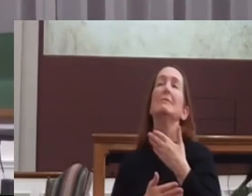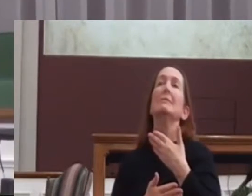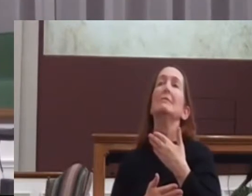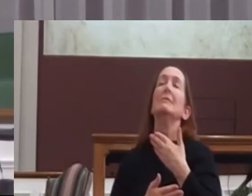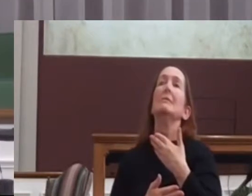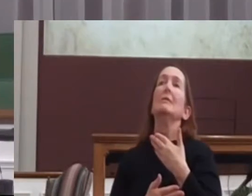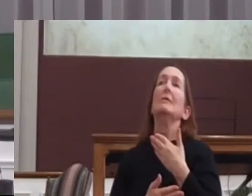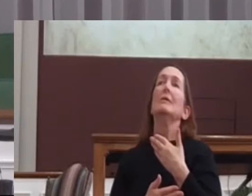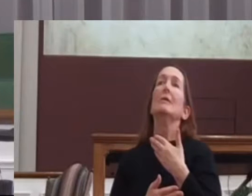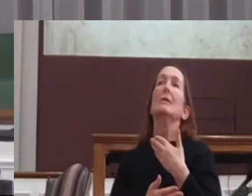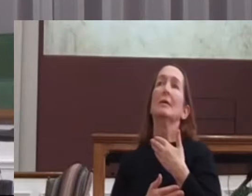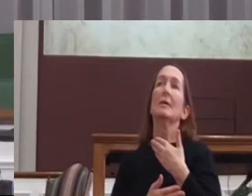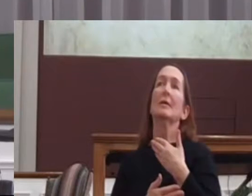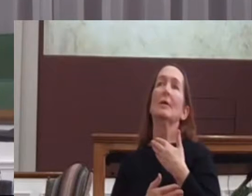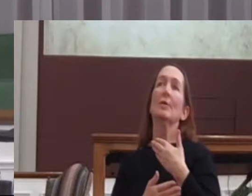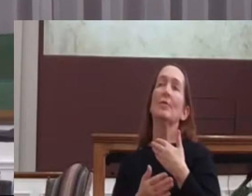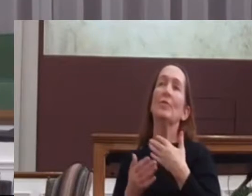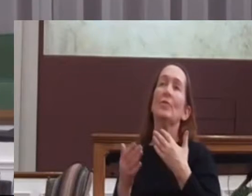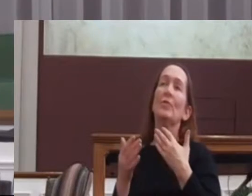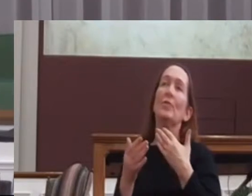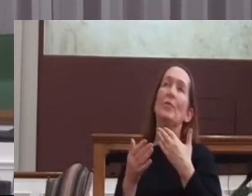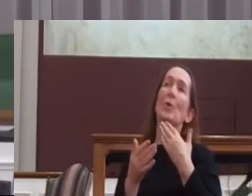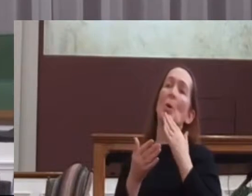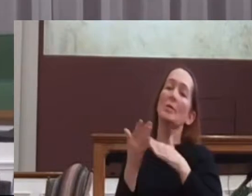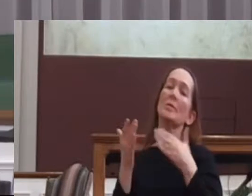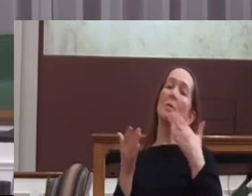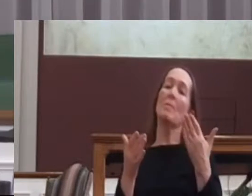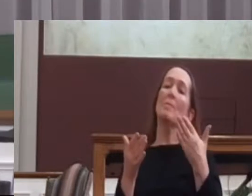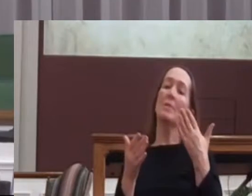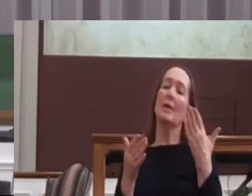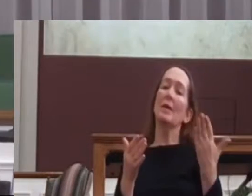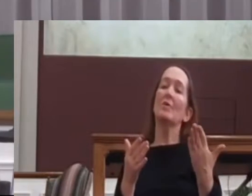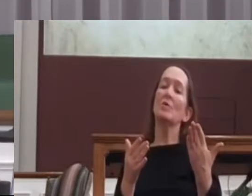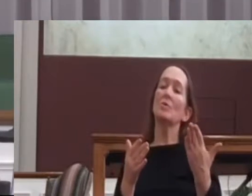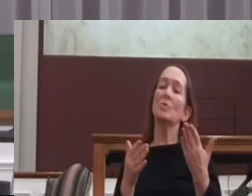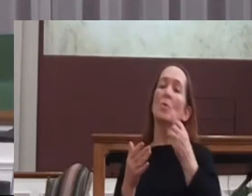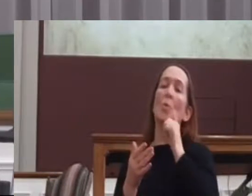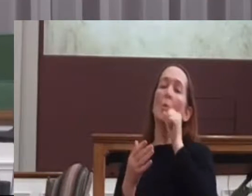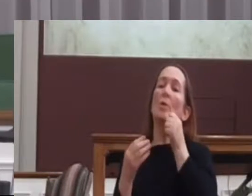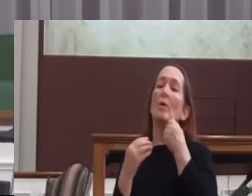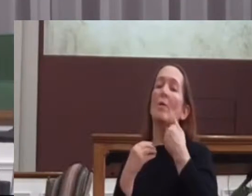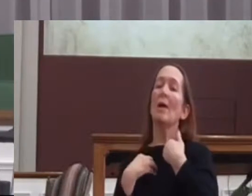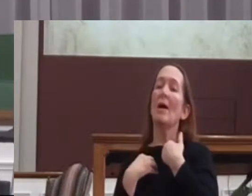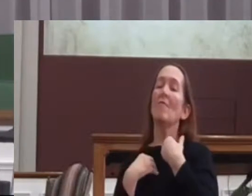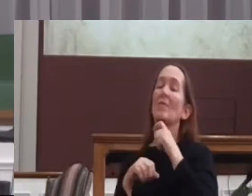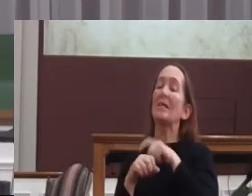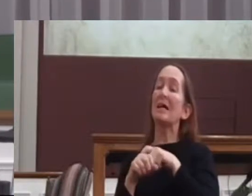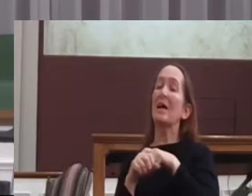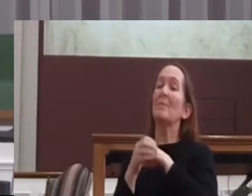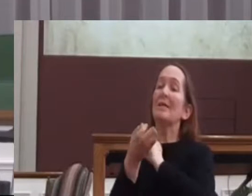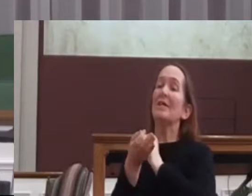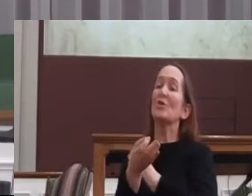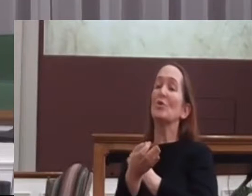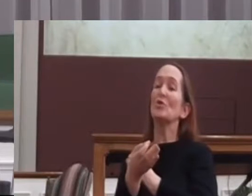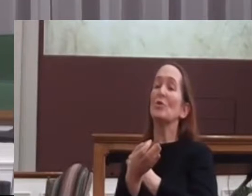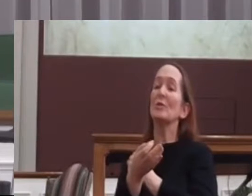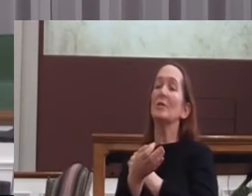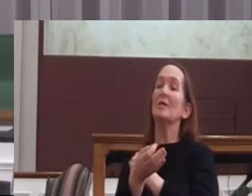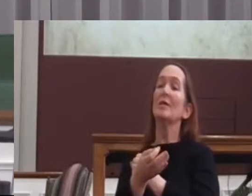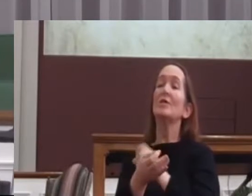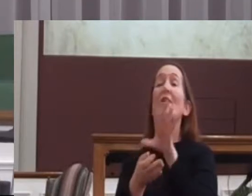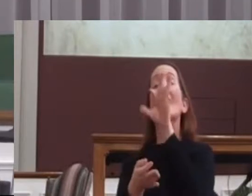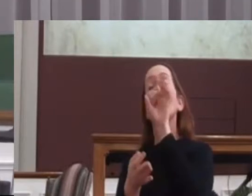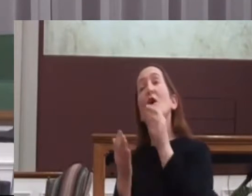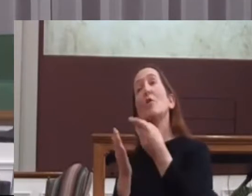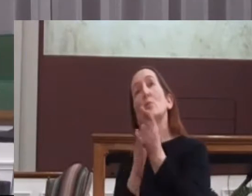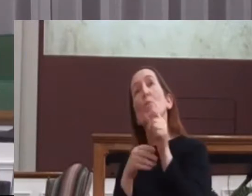I will admit my shortcoming at this moment. There are some things that we just don't have the time and energy to get to the bottom of and the absolute